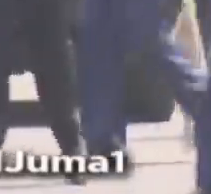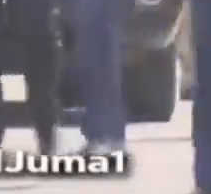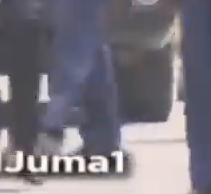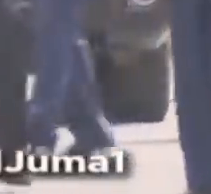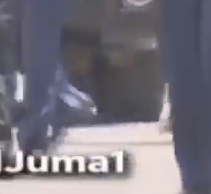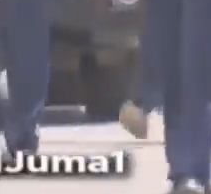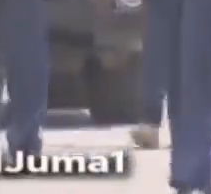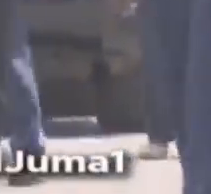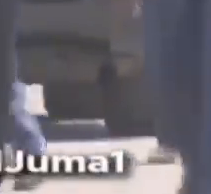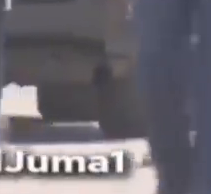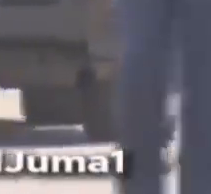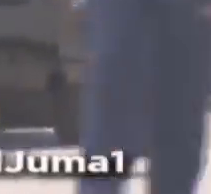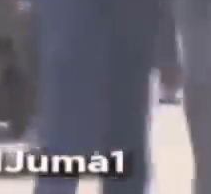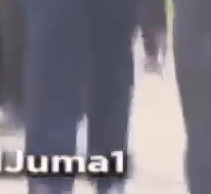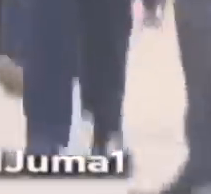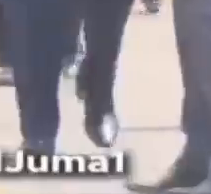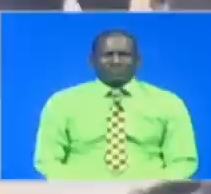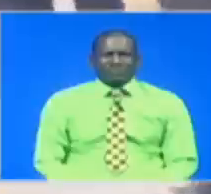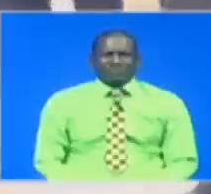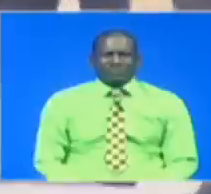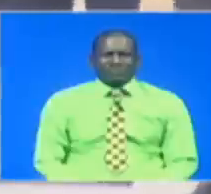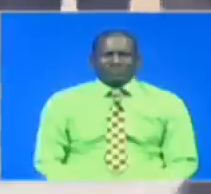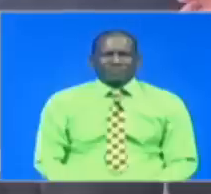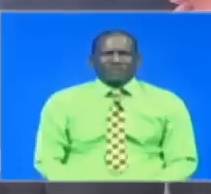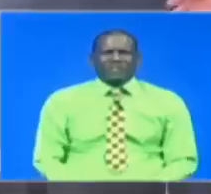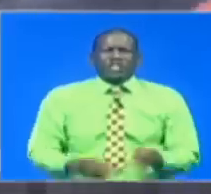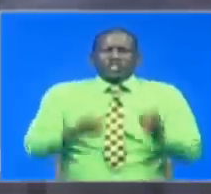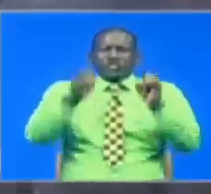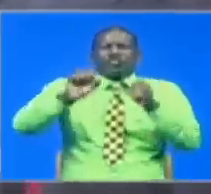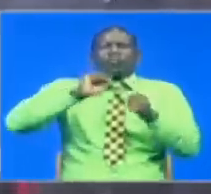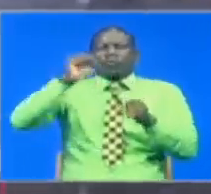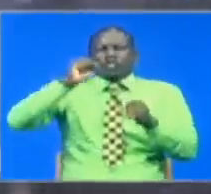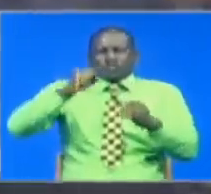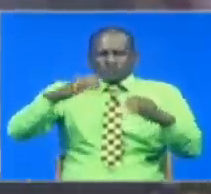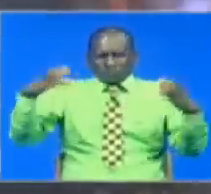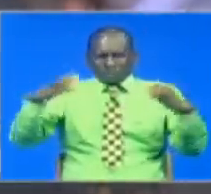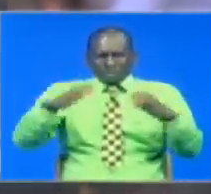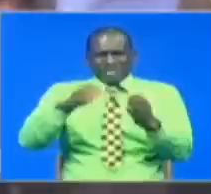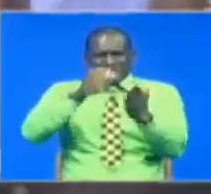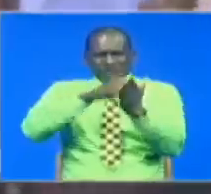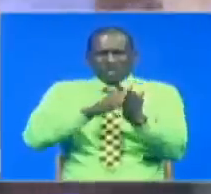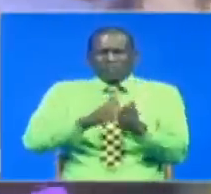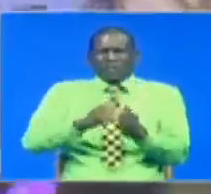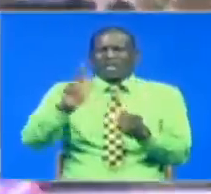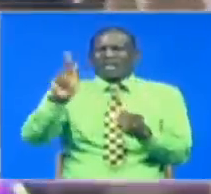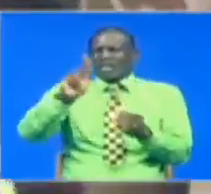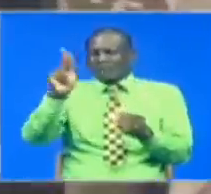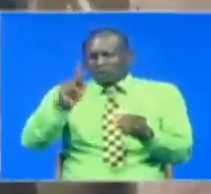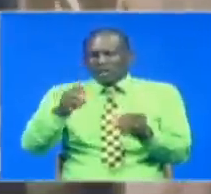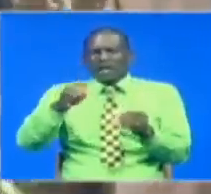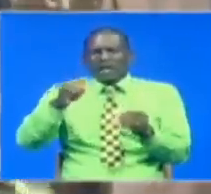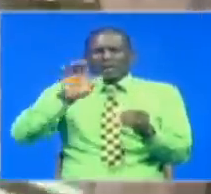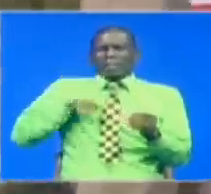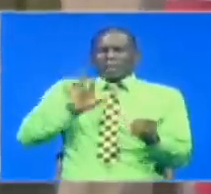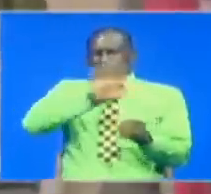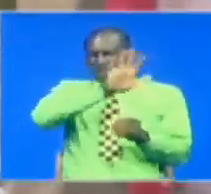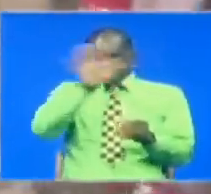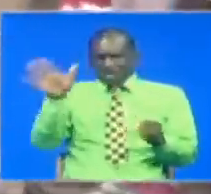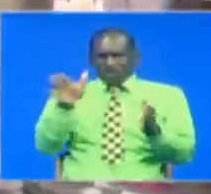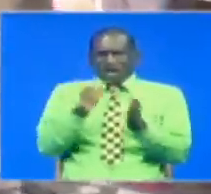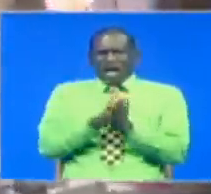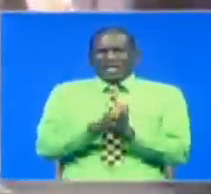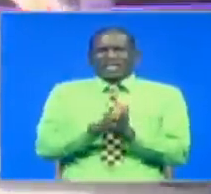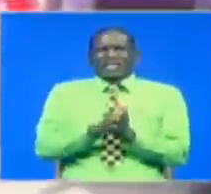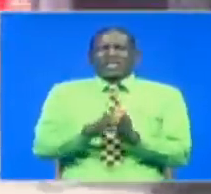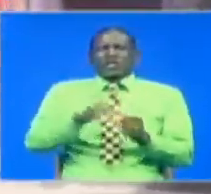They are walking a new political road in Ukambani. It is the Kibwana Ngilu Mutua Alliance, or Kingimu in